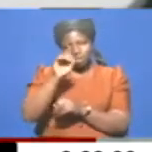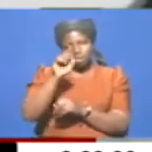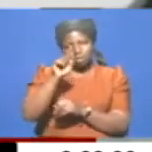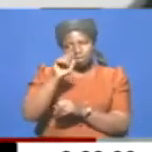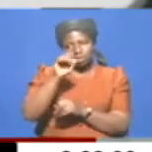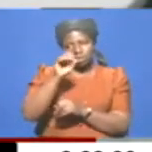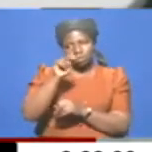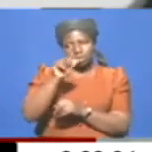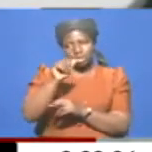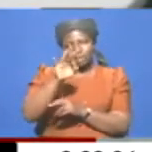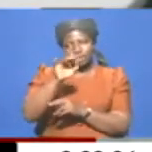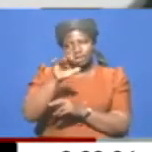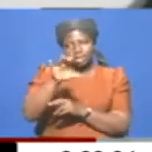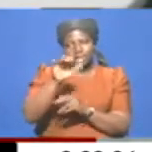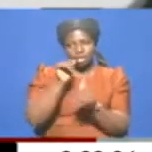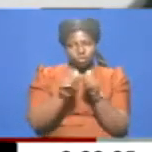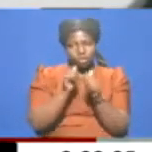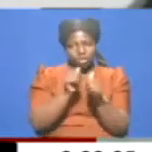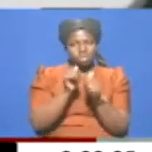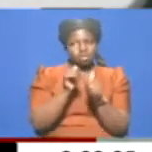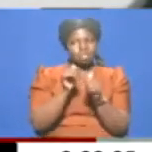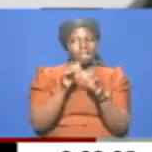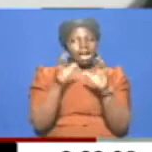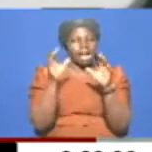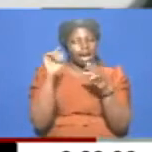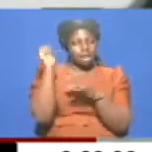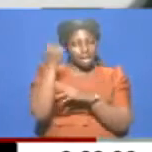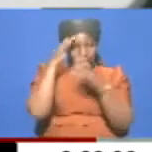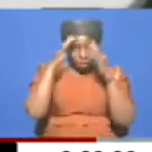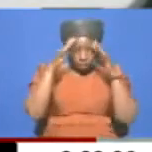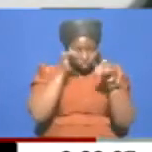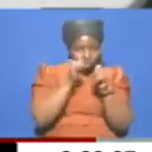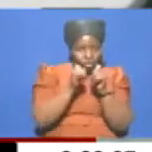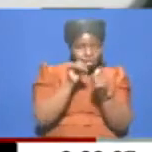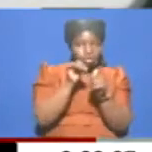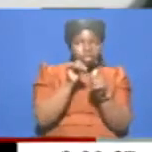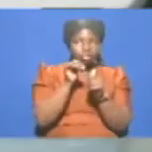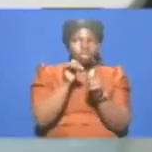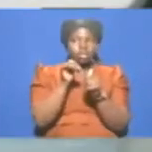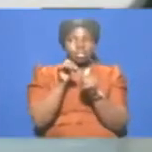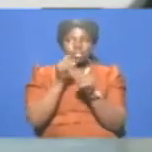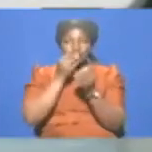deploying an adaptive traffic management system in solving traffic jam.